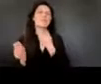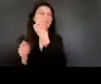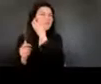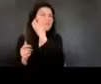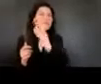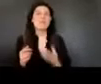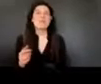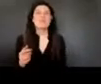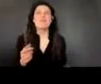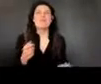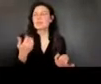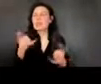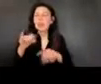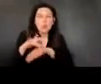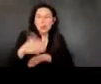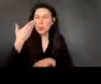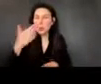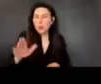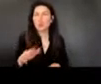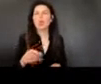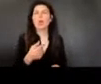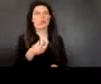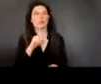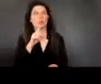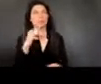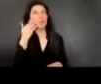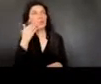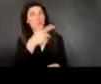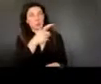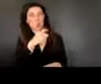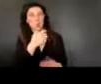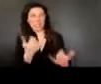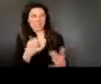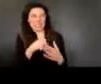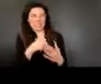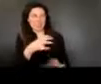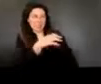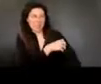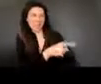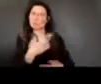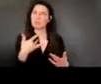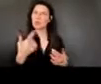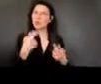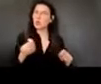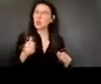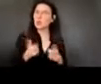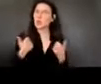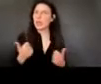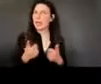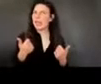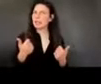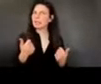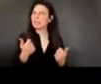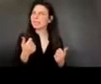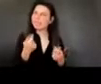of thing from happening with the dominant capitals. They do try to survive, and they usually manage.